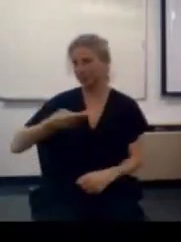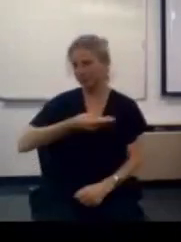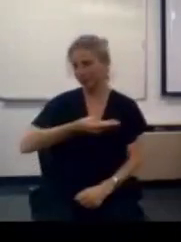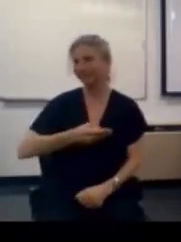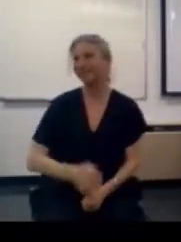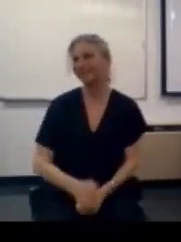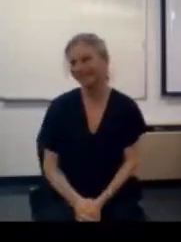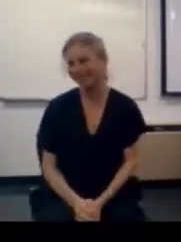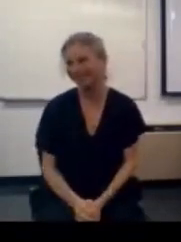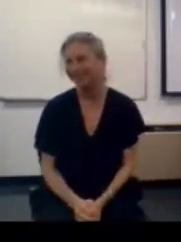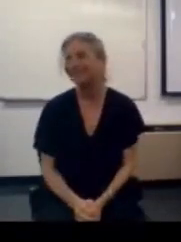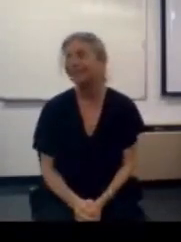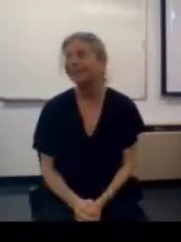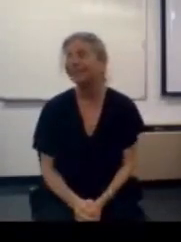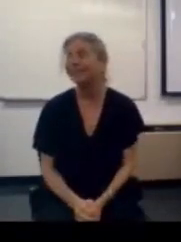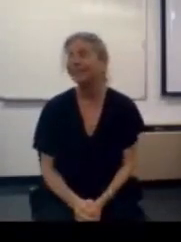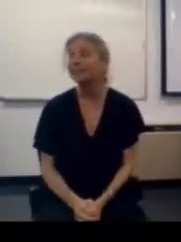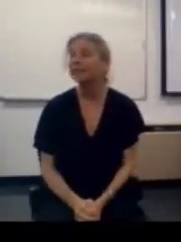minute here.